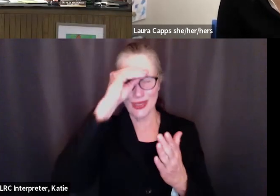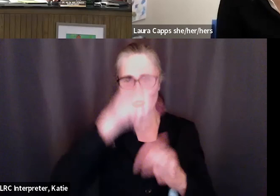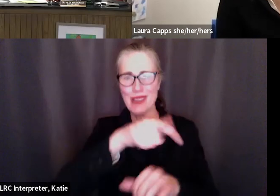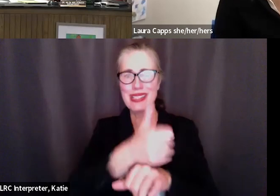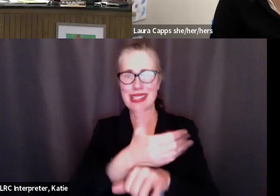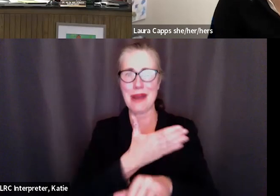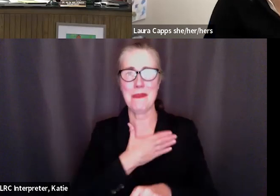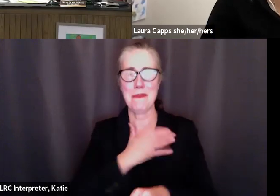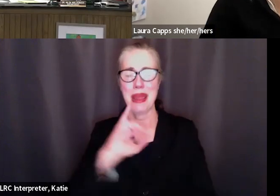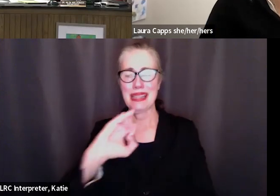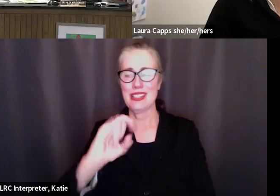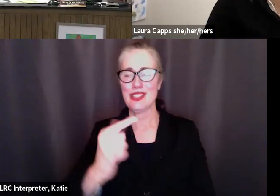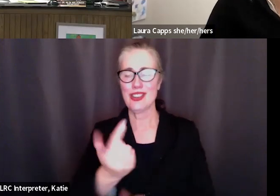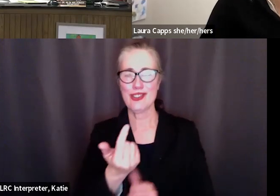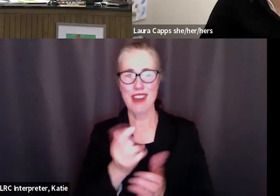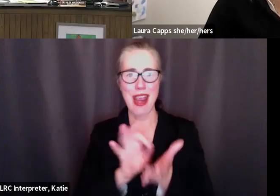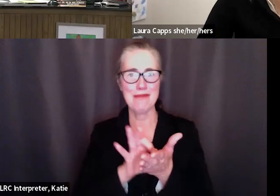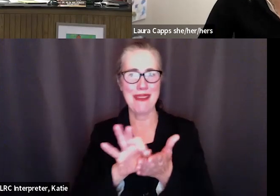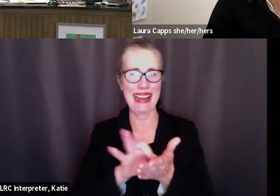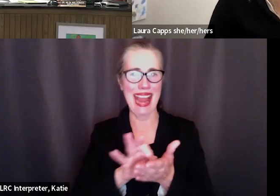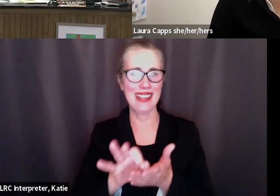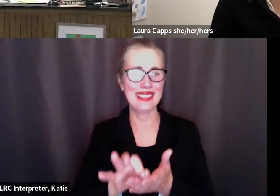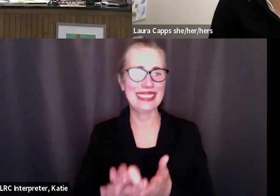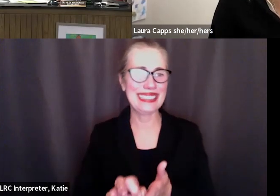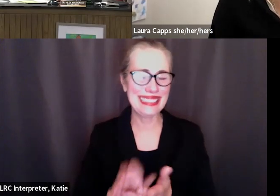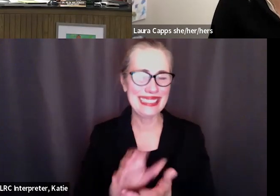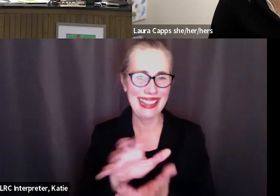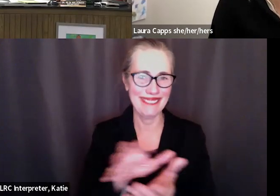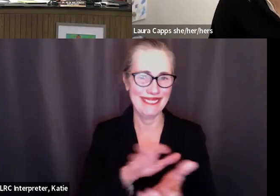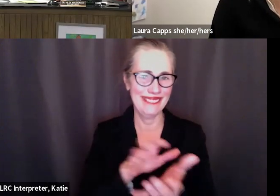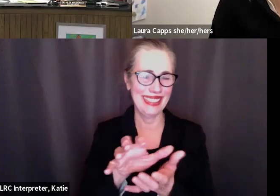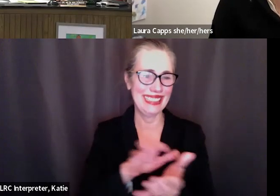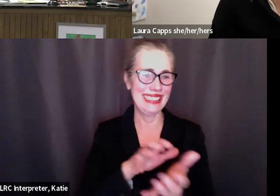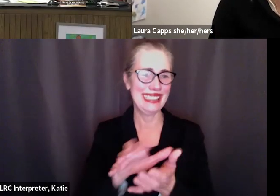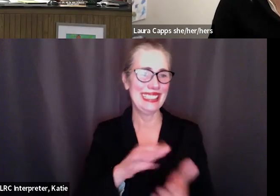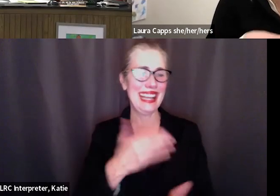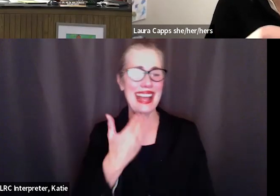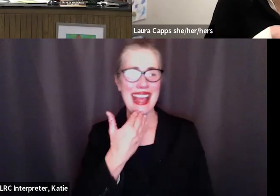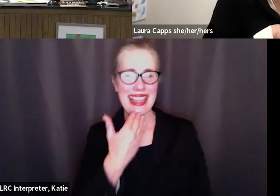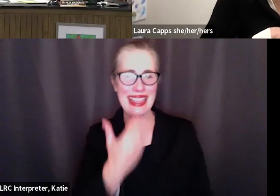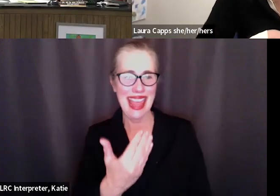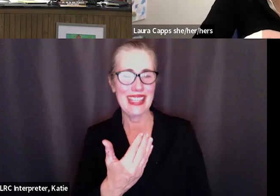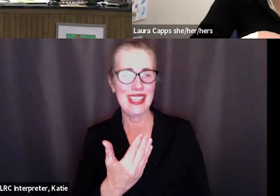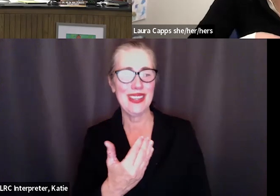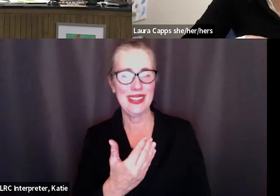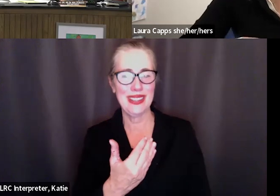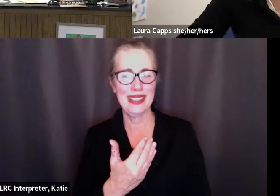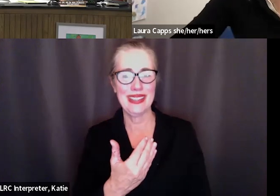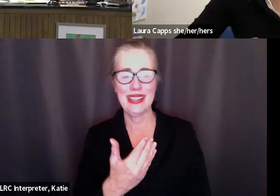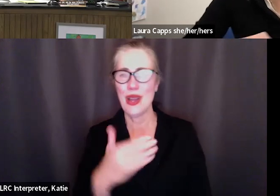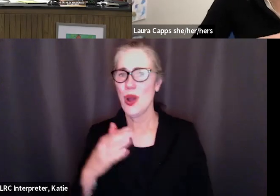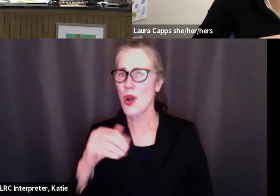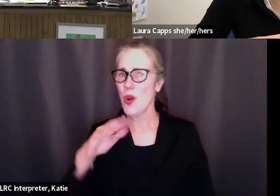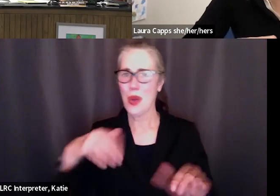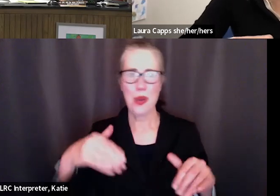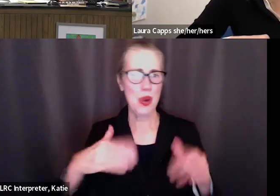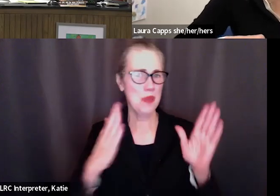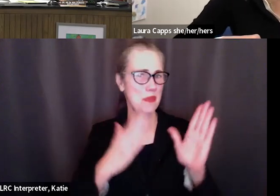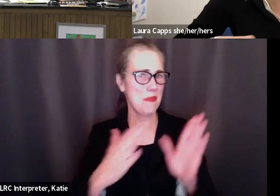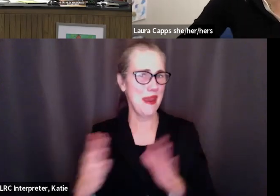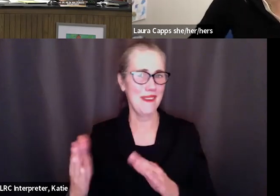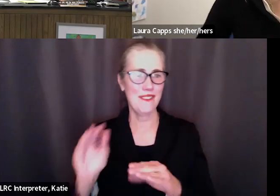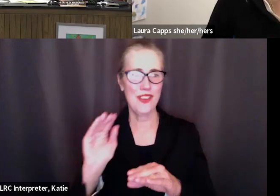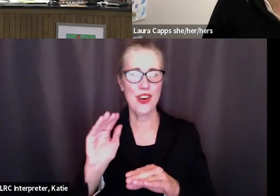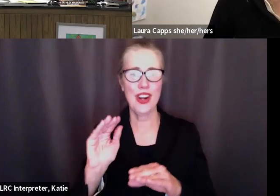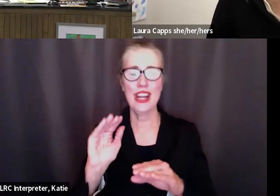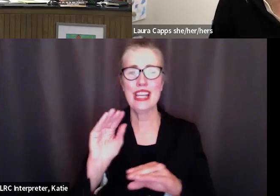i'll get there okay great nick thank you thank you madam president that was that was just something we weren't preparing for tonight but we'll talk more about it at the